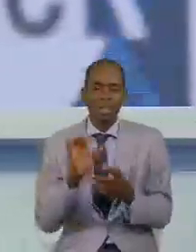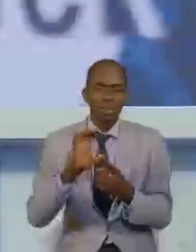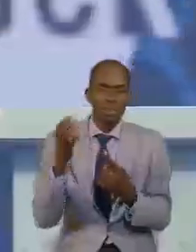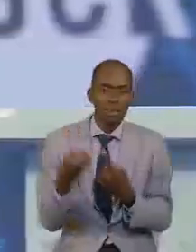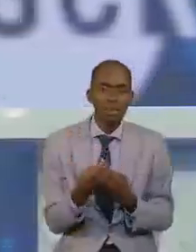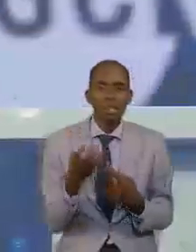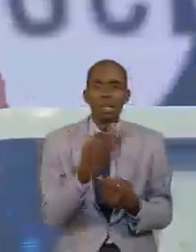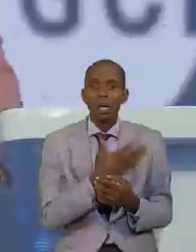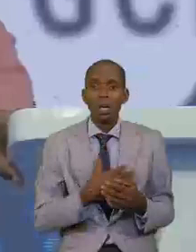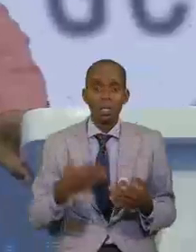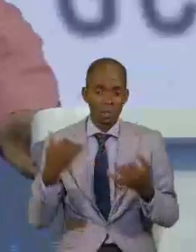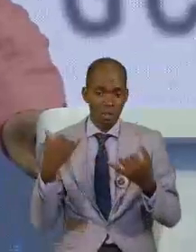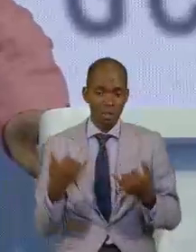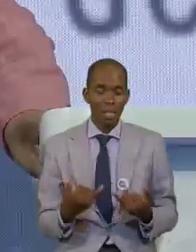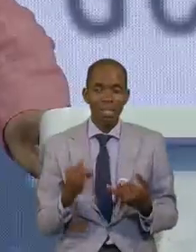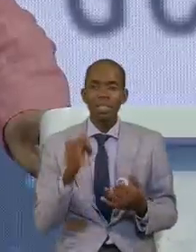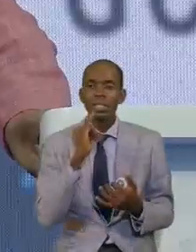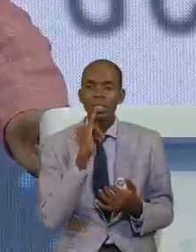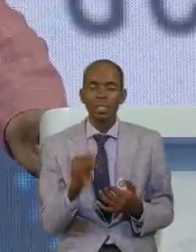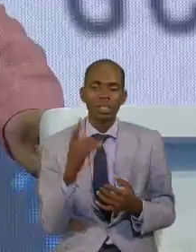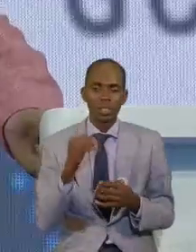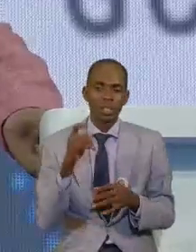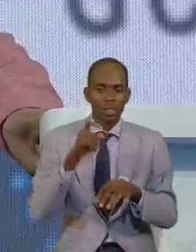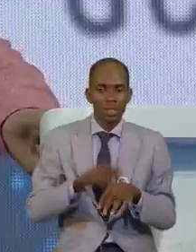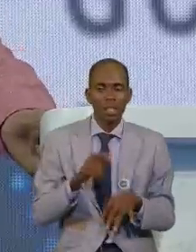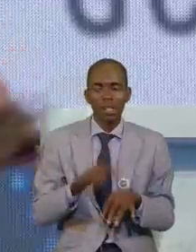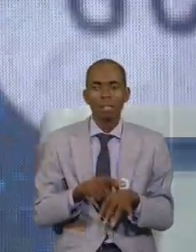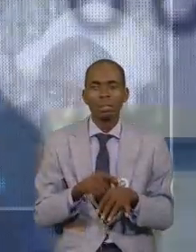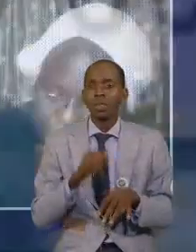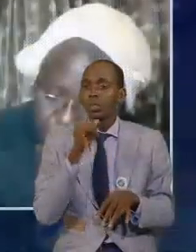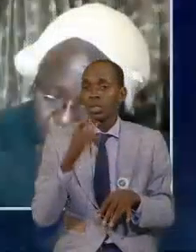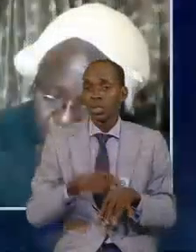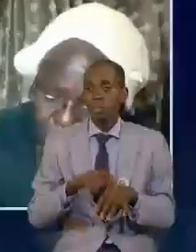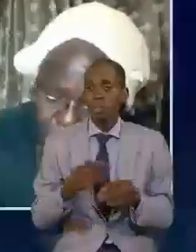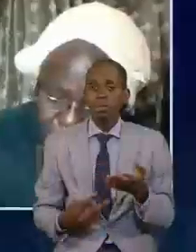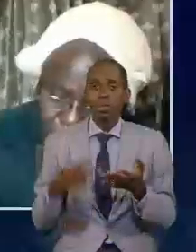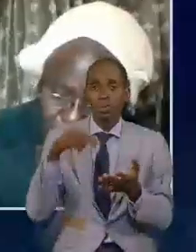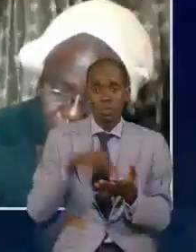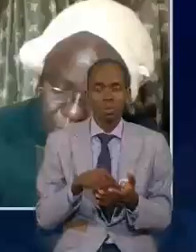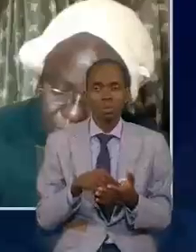the resurrection, because they will not be translated into heaven.